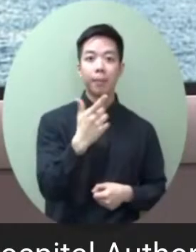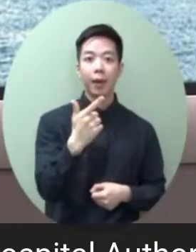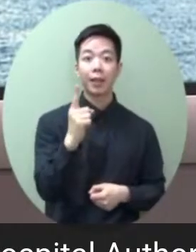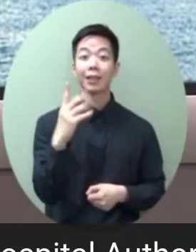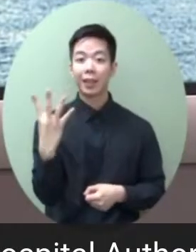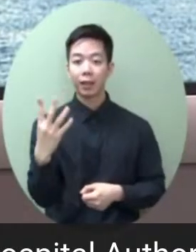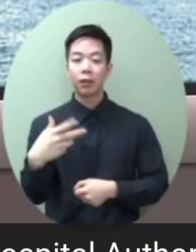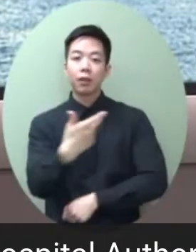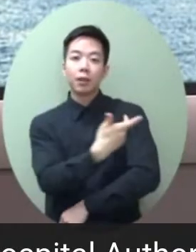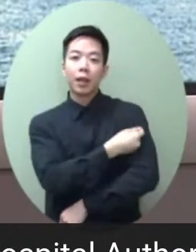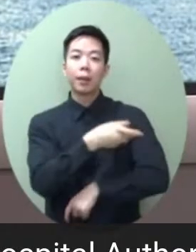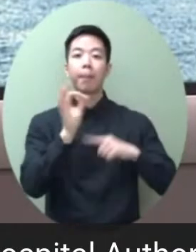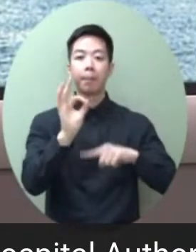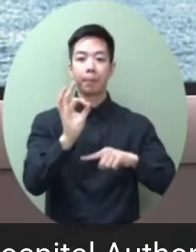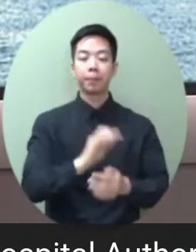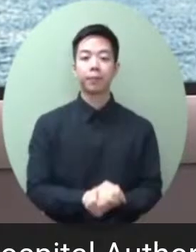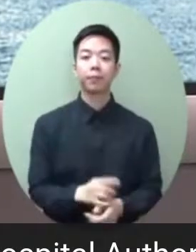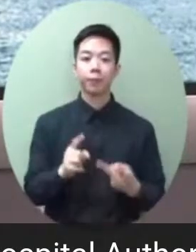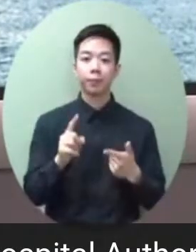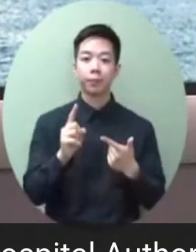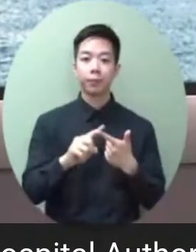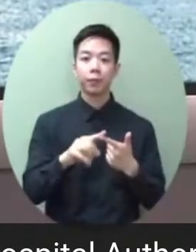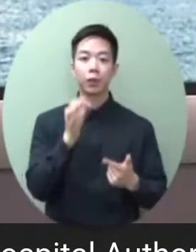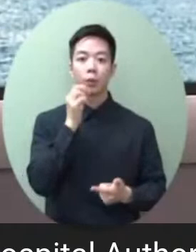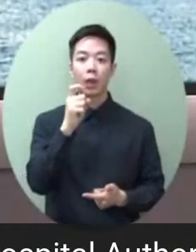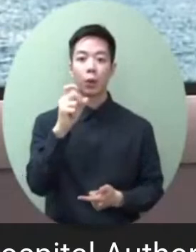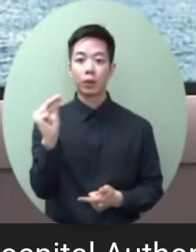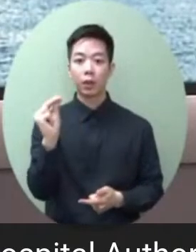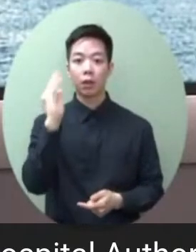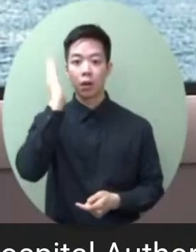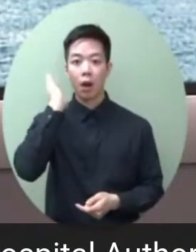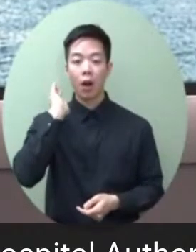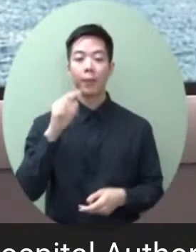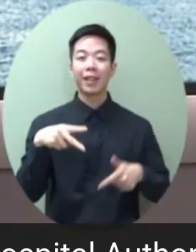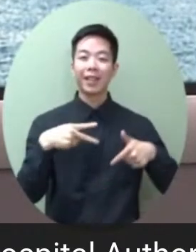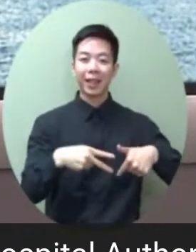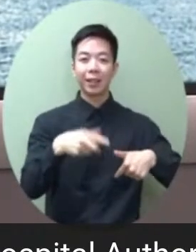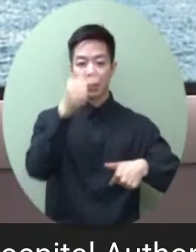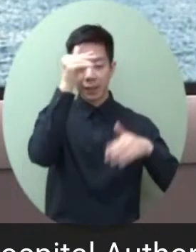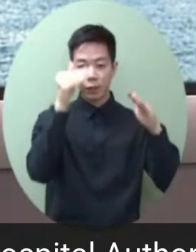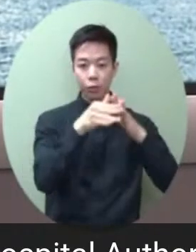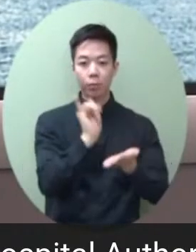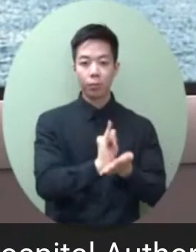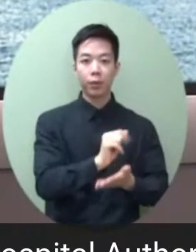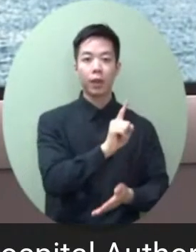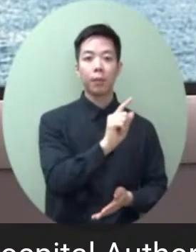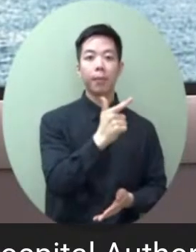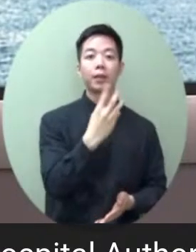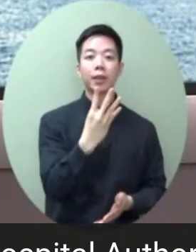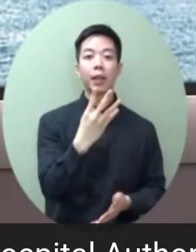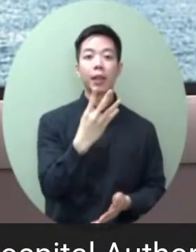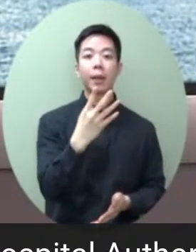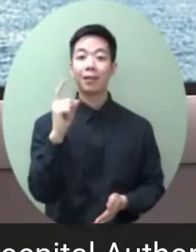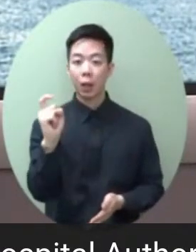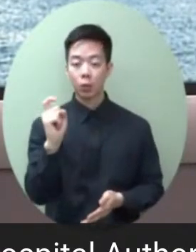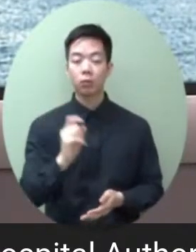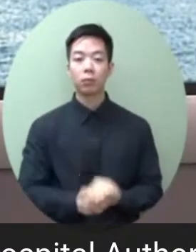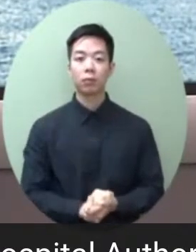number 14814. He was unvaccinated. A 79-year-old male in the Yanchai Hospital in case